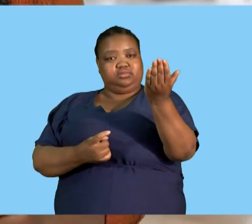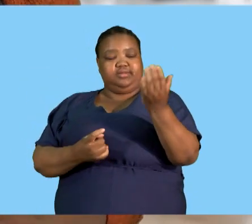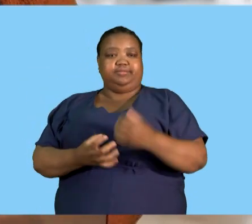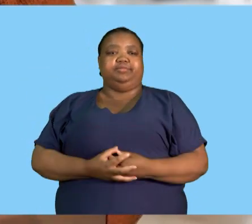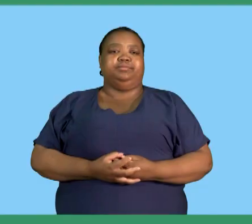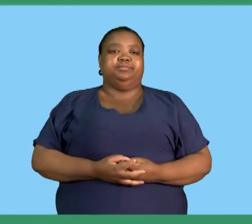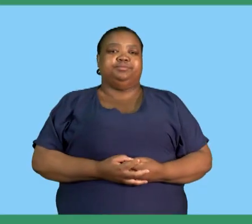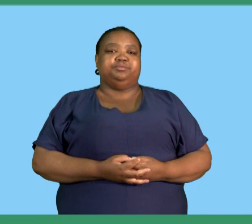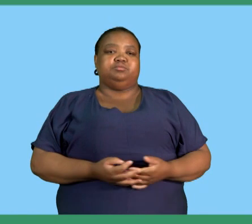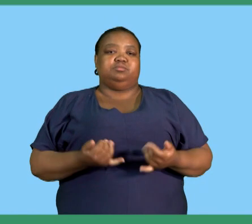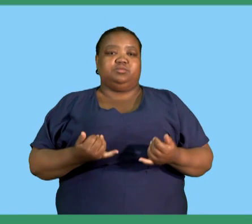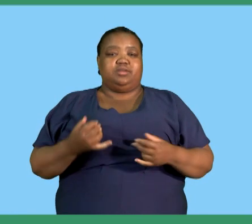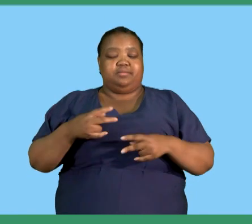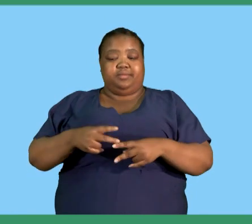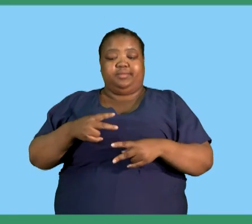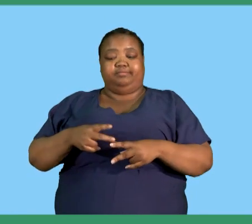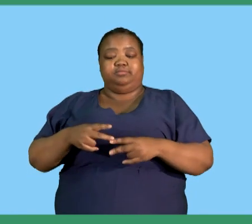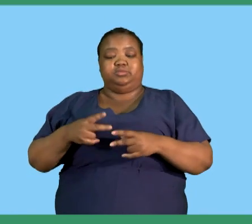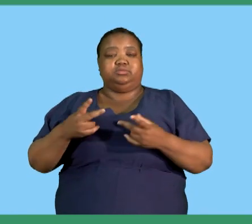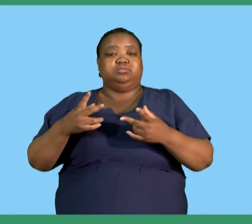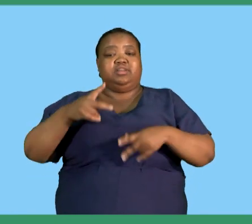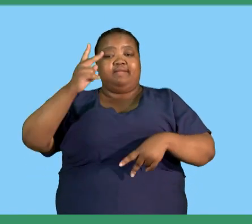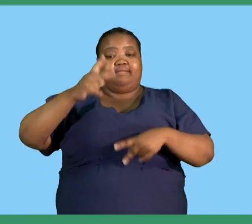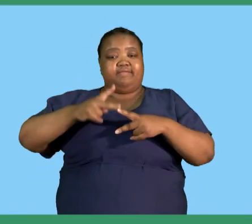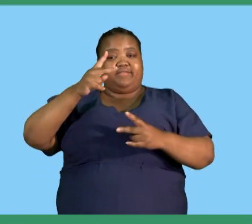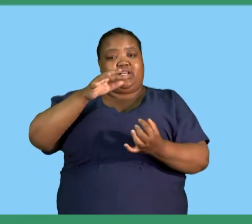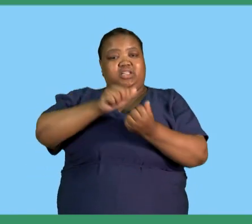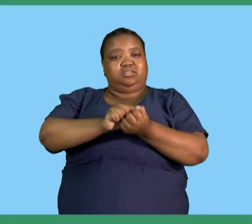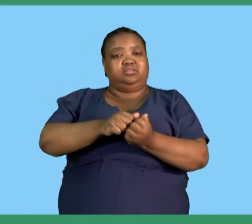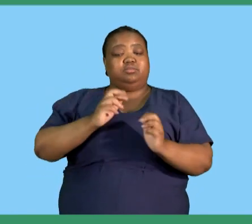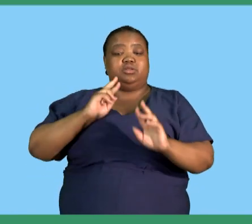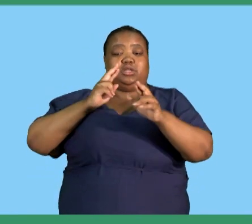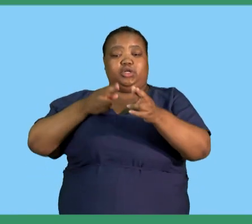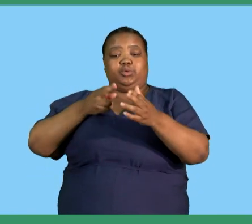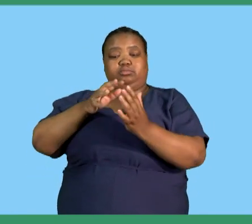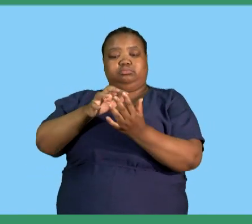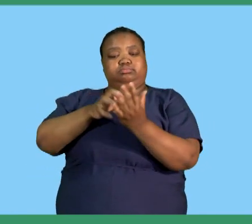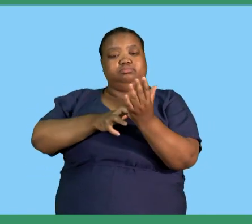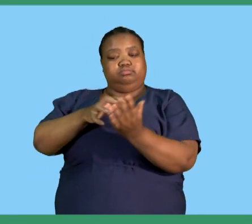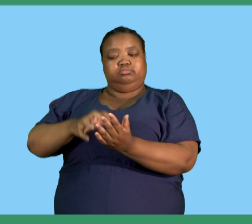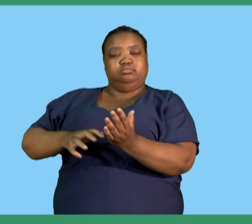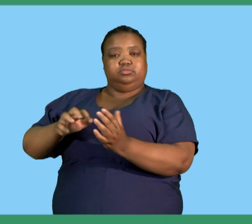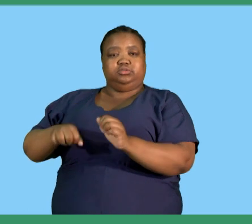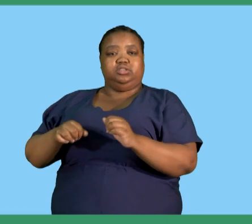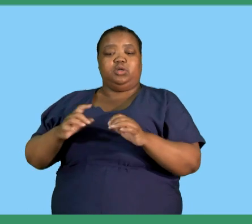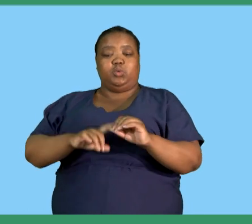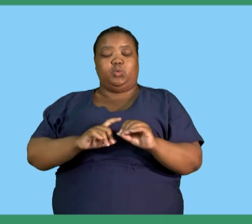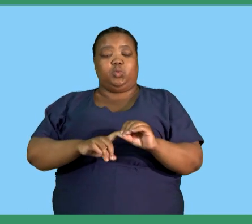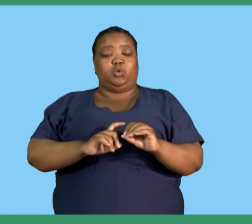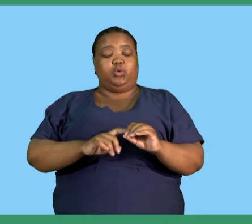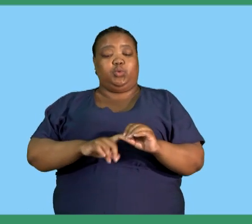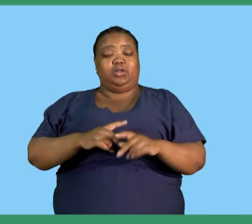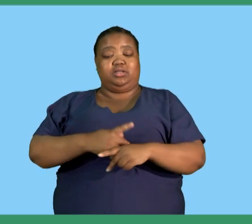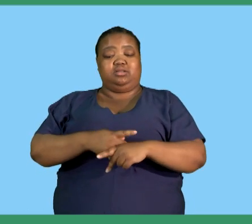I said. And there, prepare a final summary or feedback report with all the methods to improve the quality of the business's